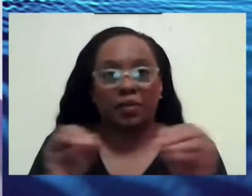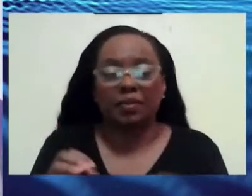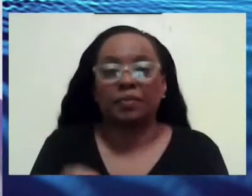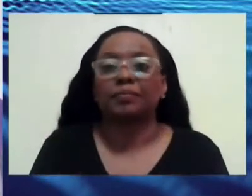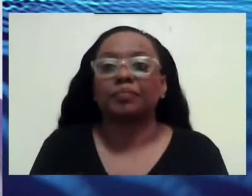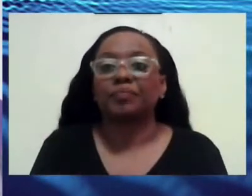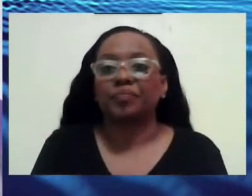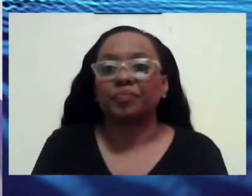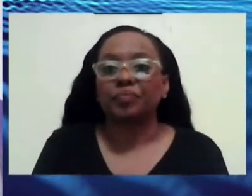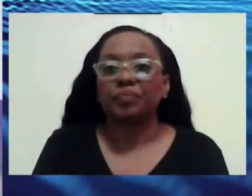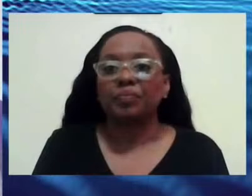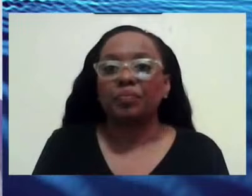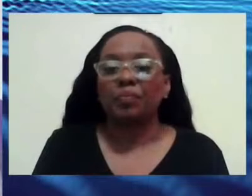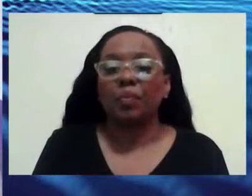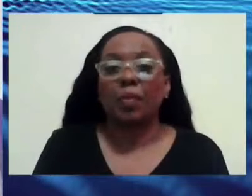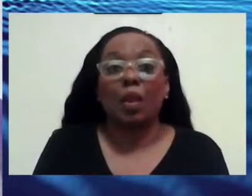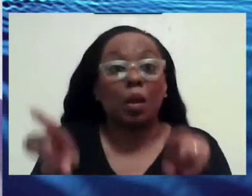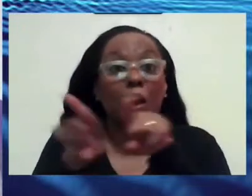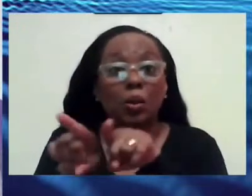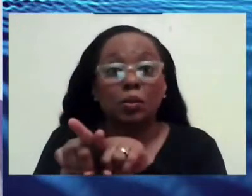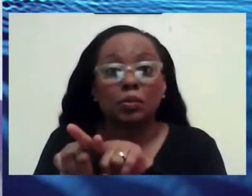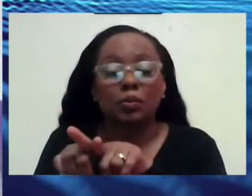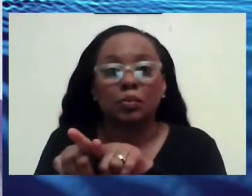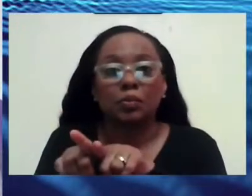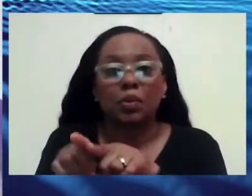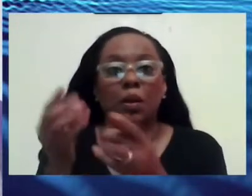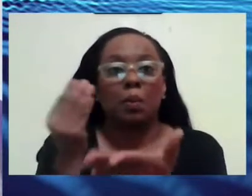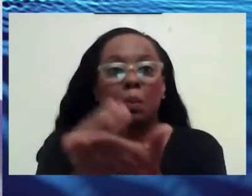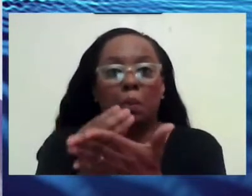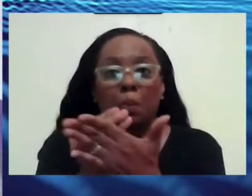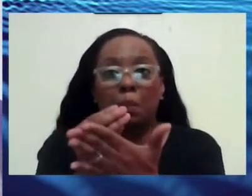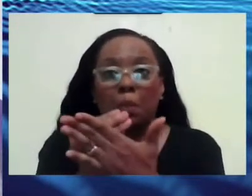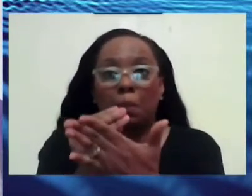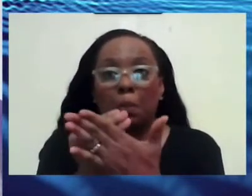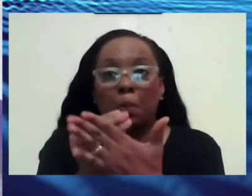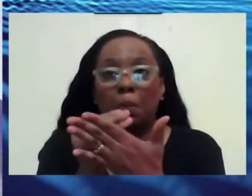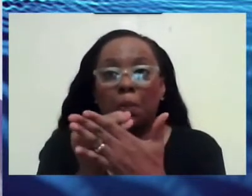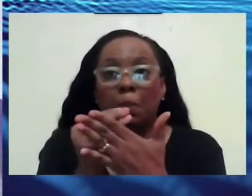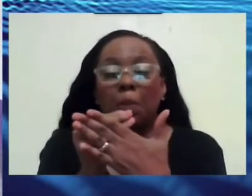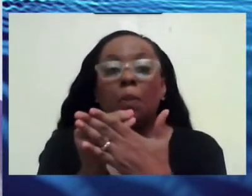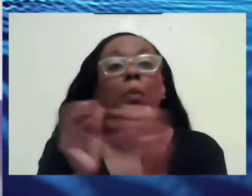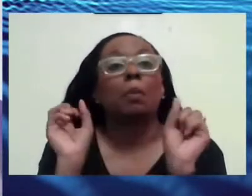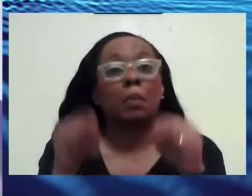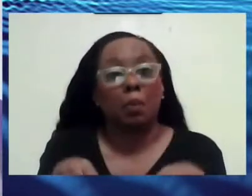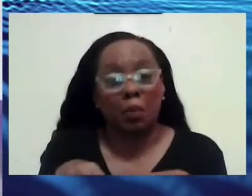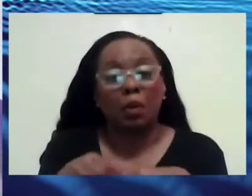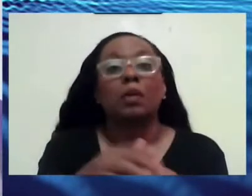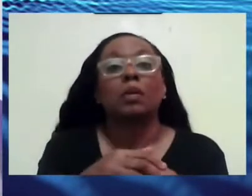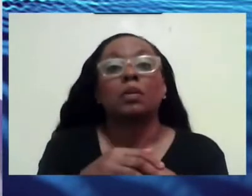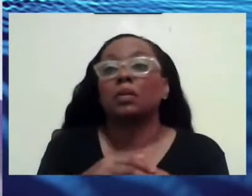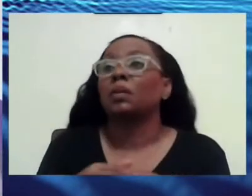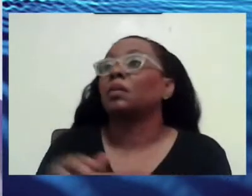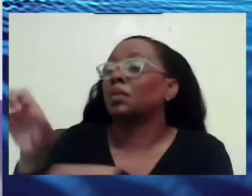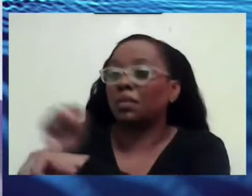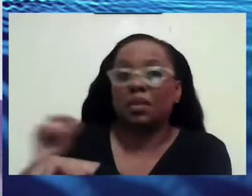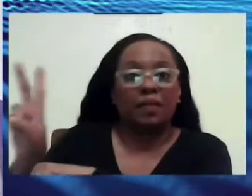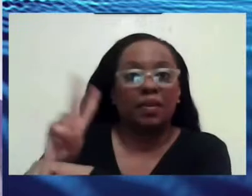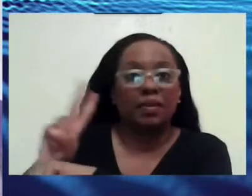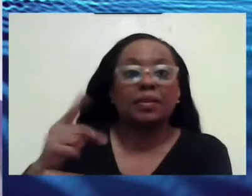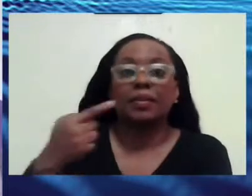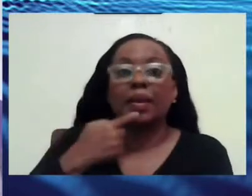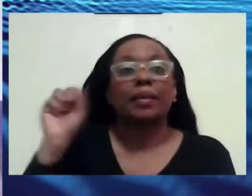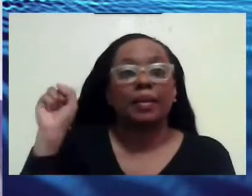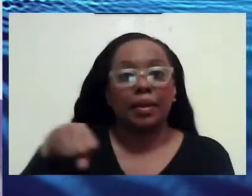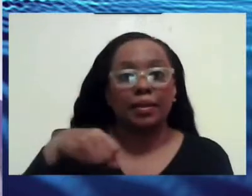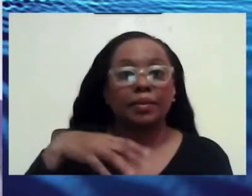to send is that financial resources are also being encouraged by the government of St. Vincent and the Grenadines. And